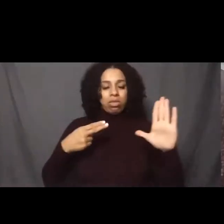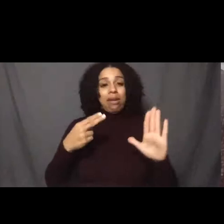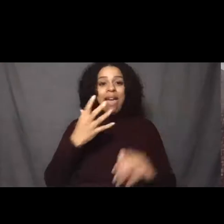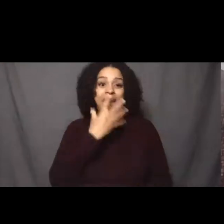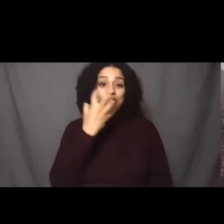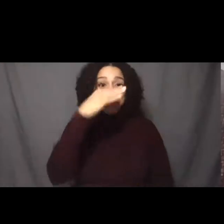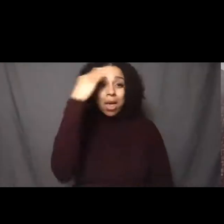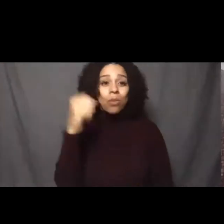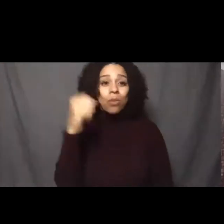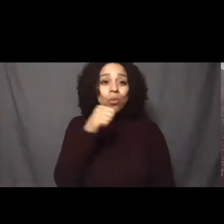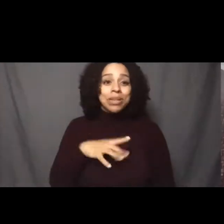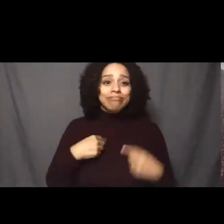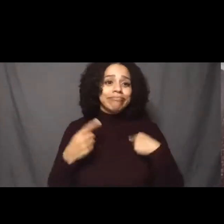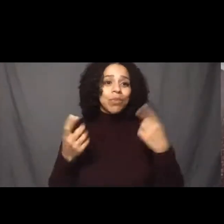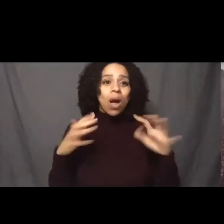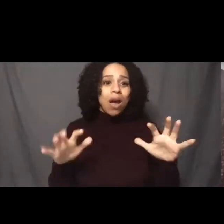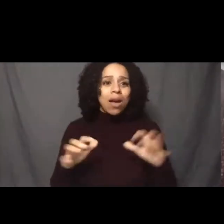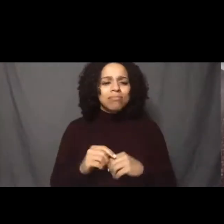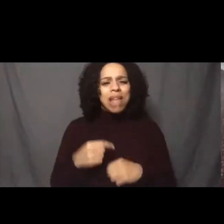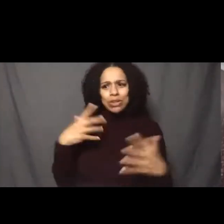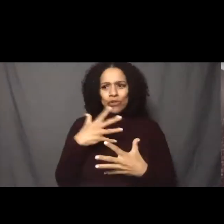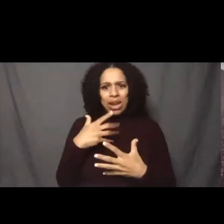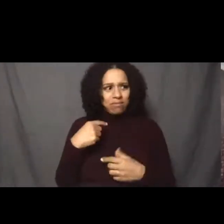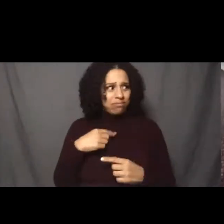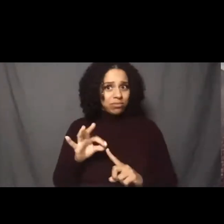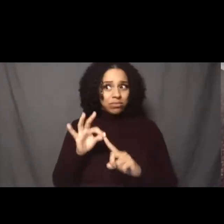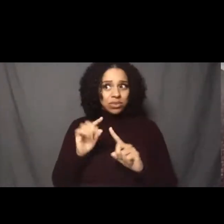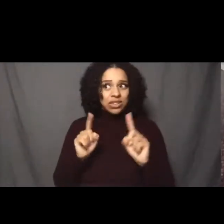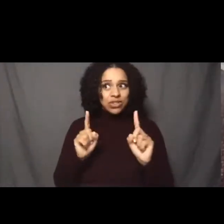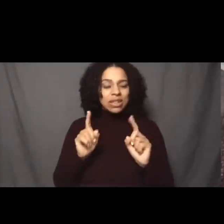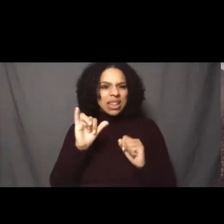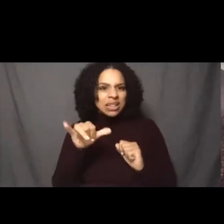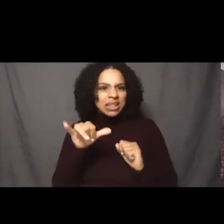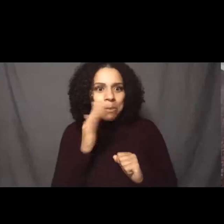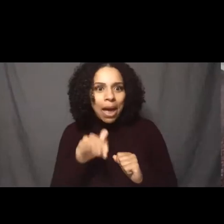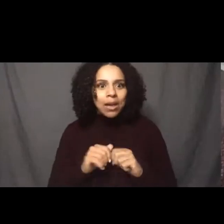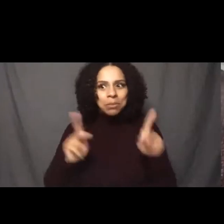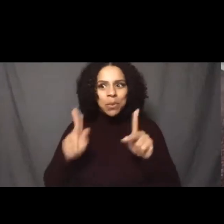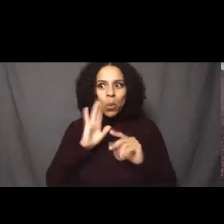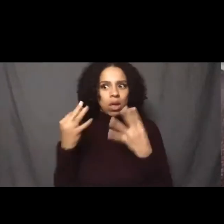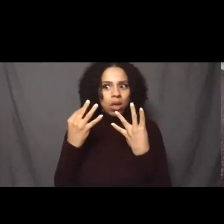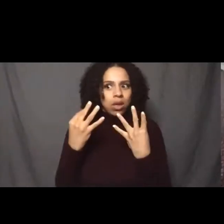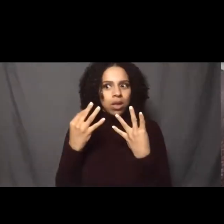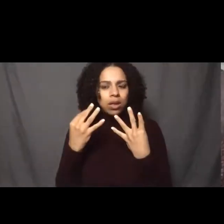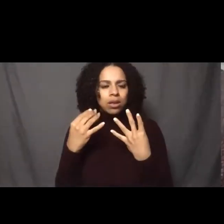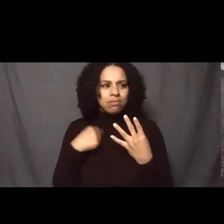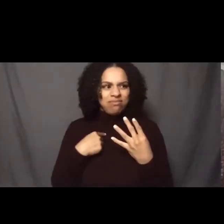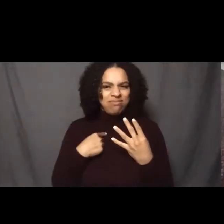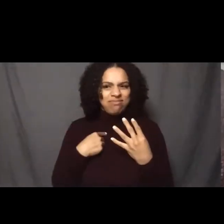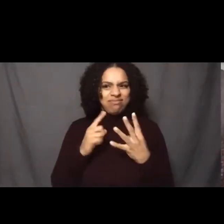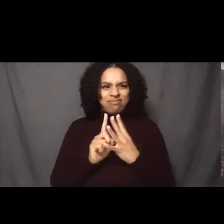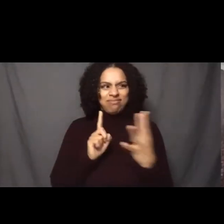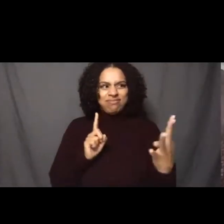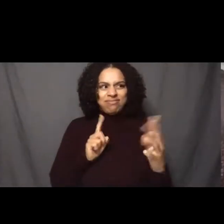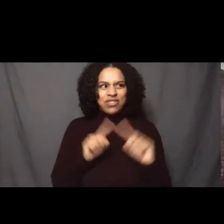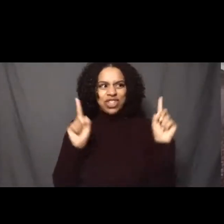to be different. Being different was bad. It made people notice you more. It made you stick out. I was already known as the African girl, the one who